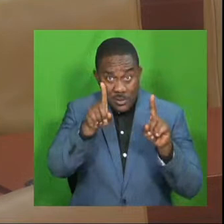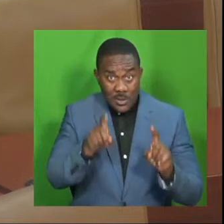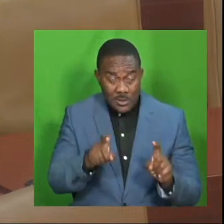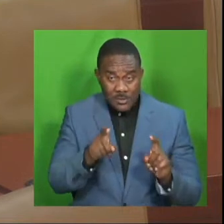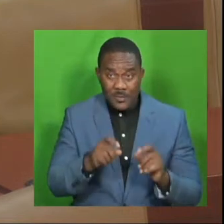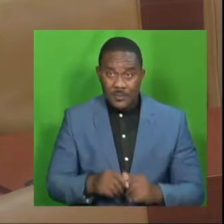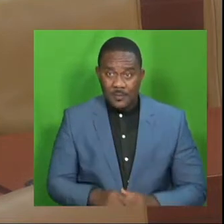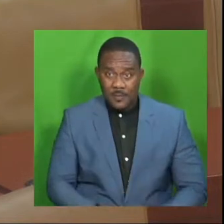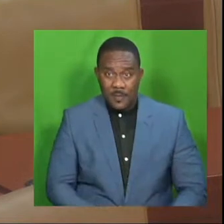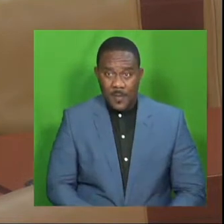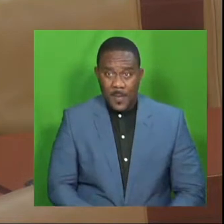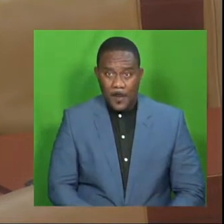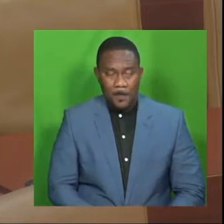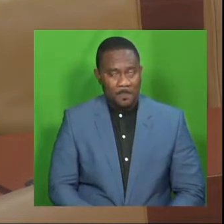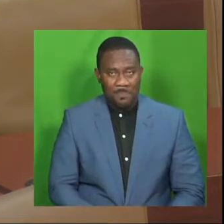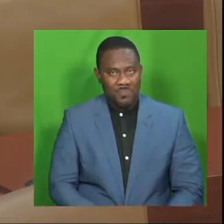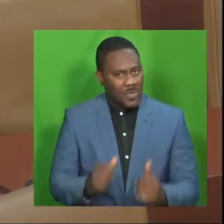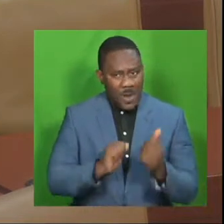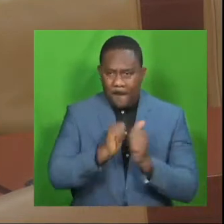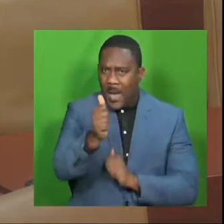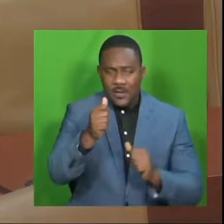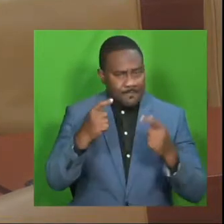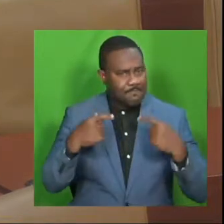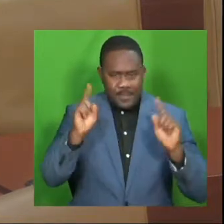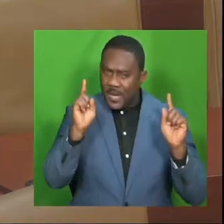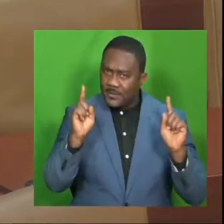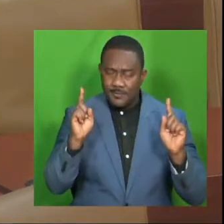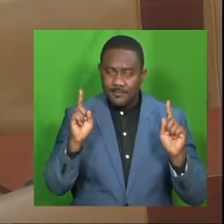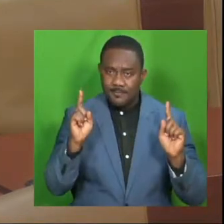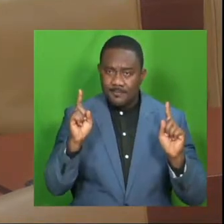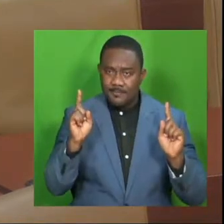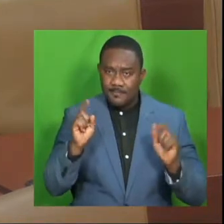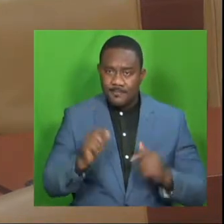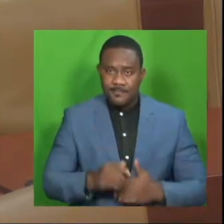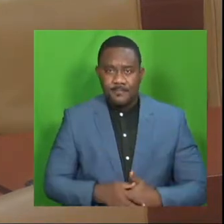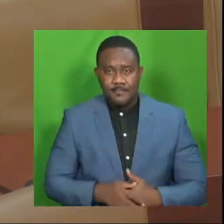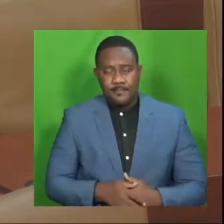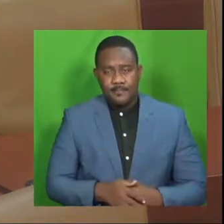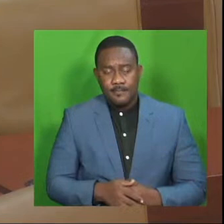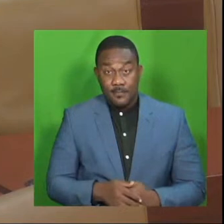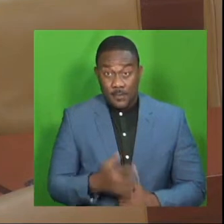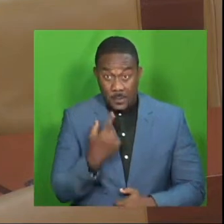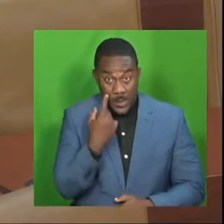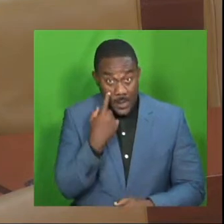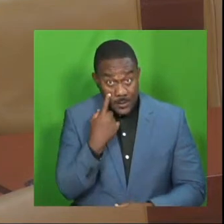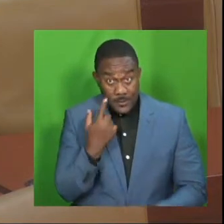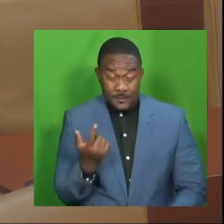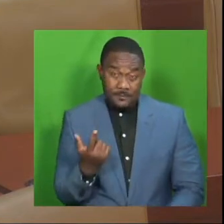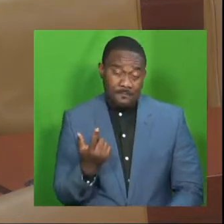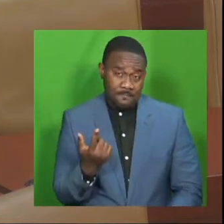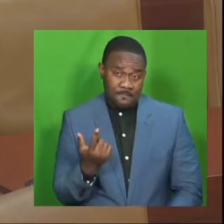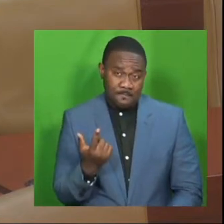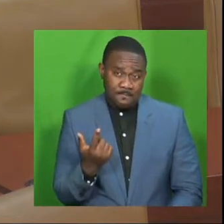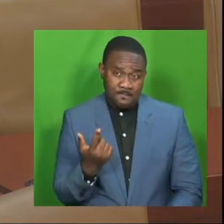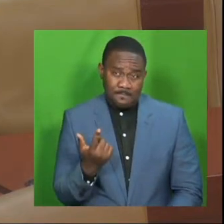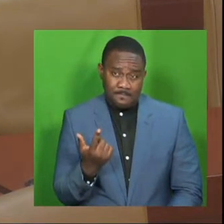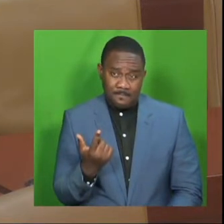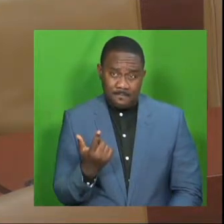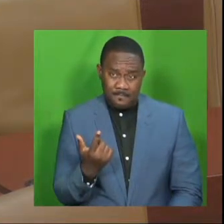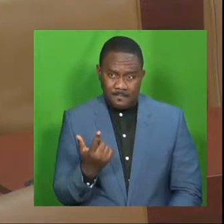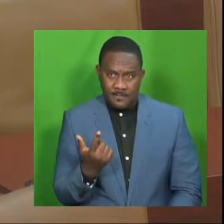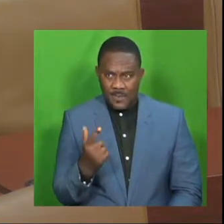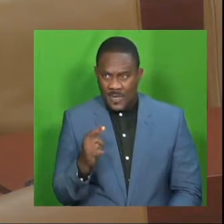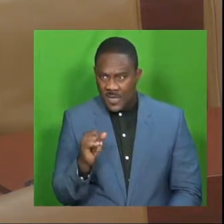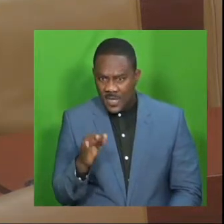entrance exams. 1 touch, and they passed. Yes, because so you can see that the moment they are